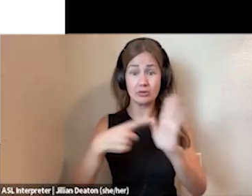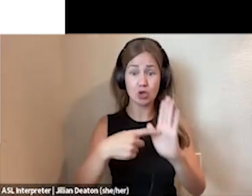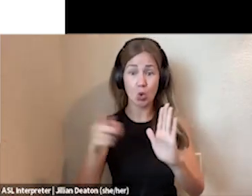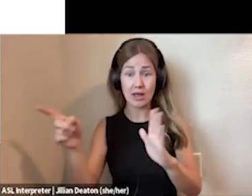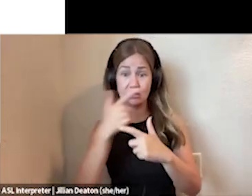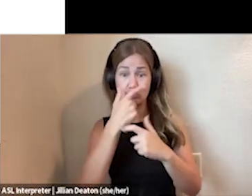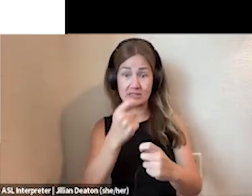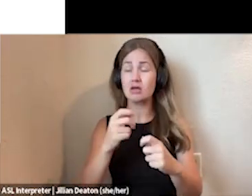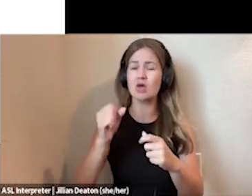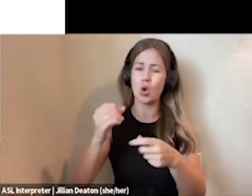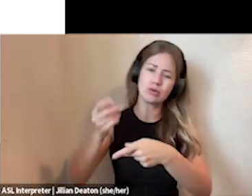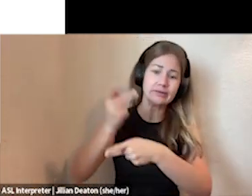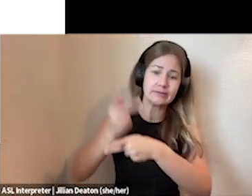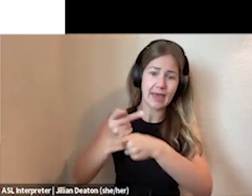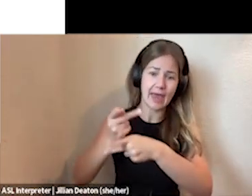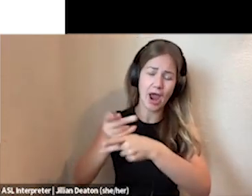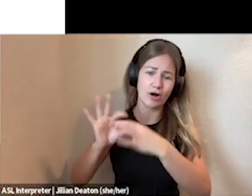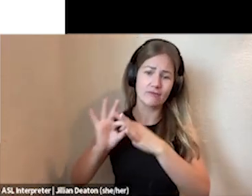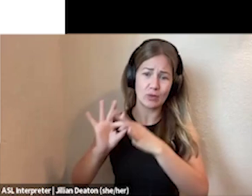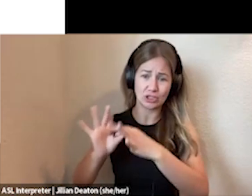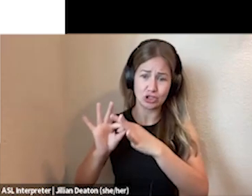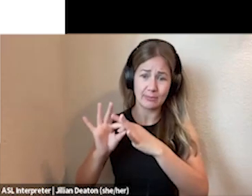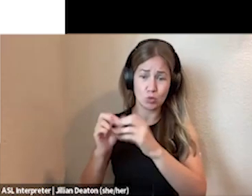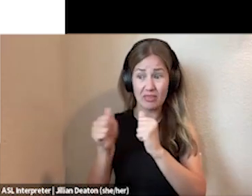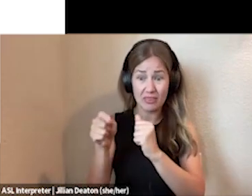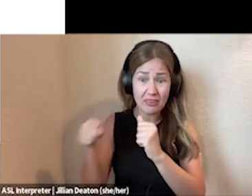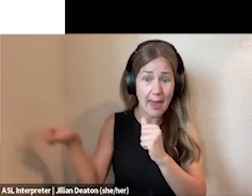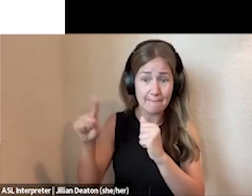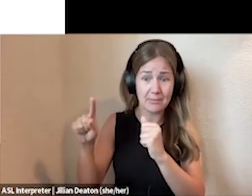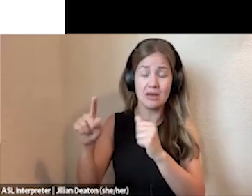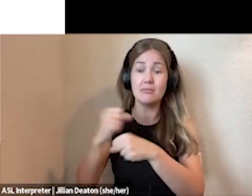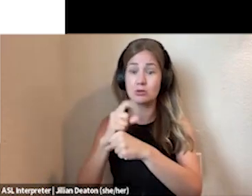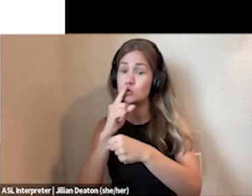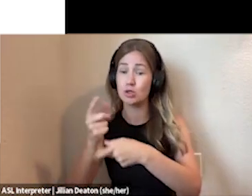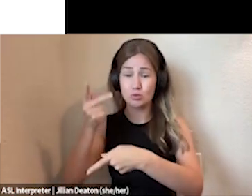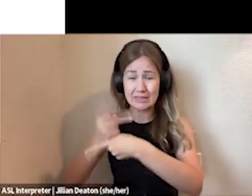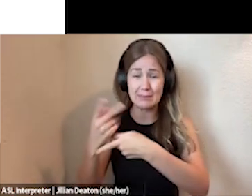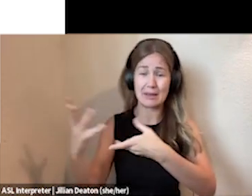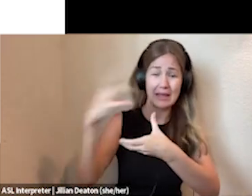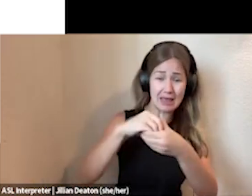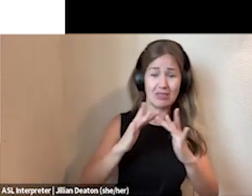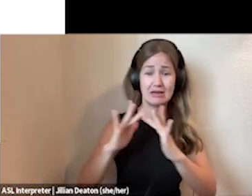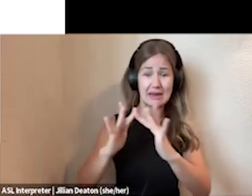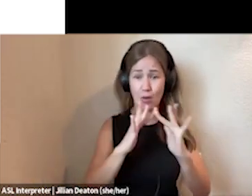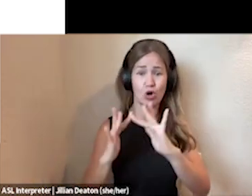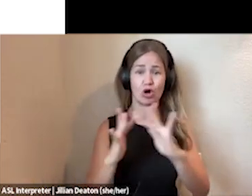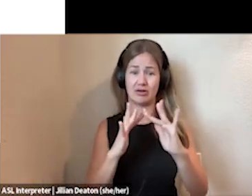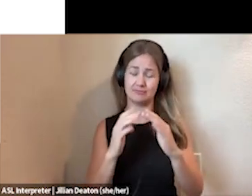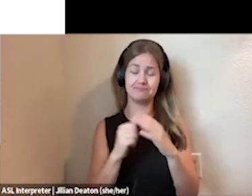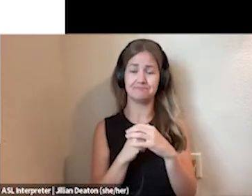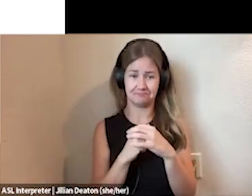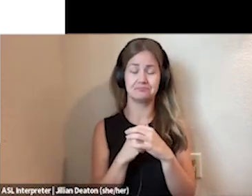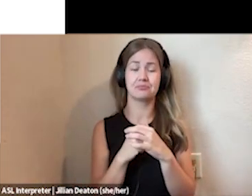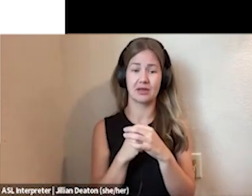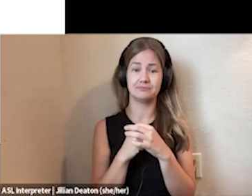are taking care of those relationships so that we can keep them in our network in a very competitive environment and time.